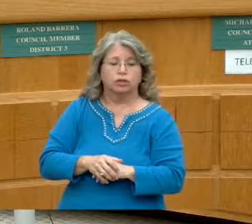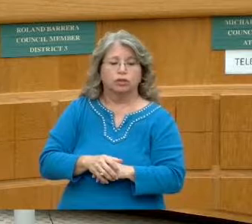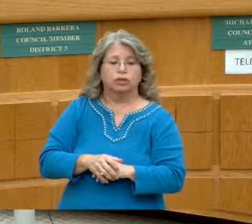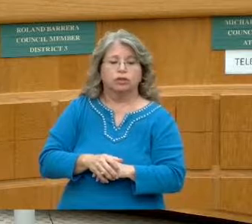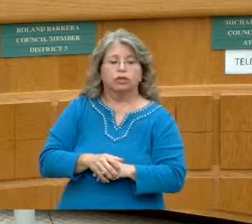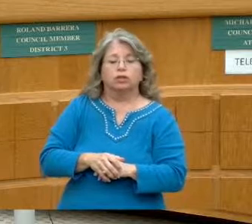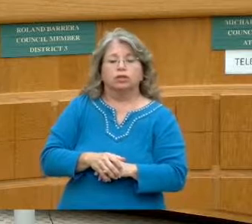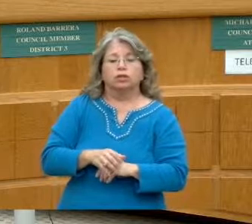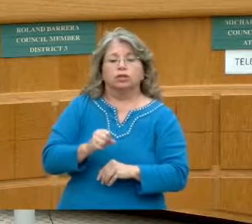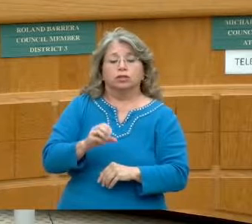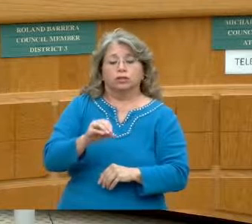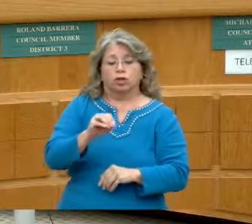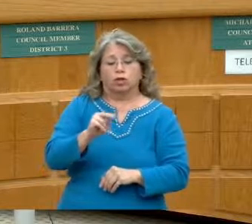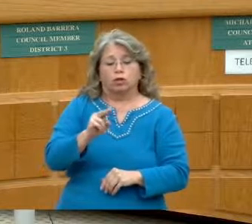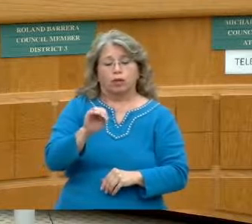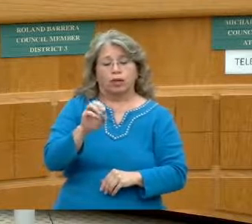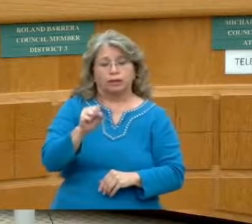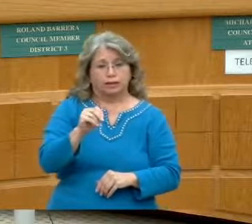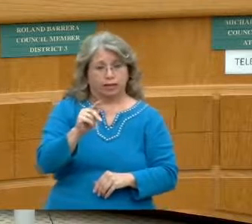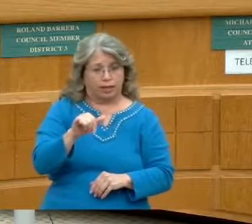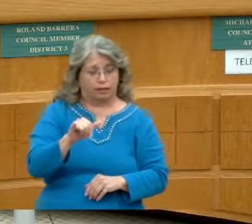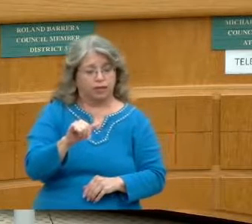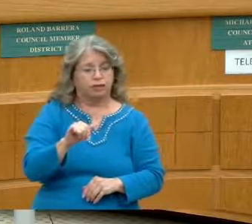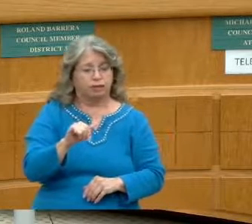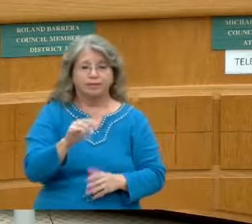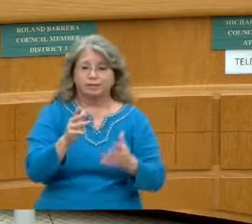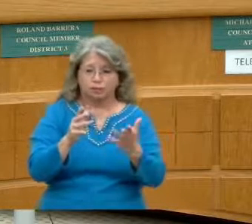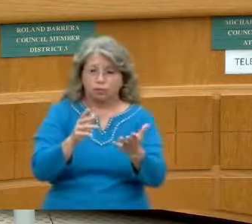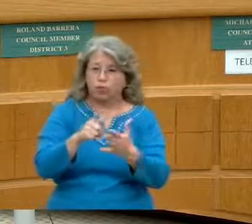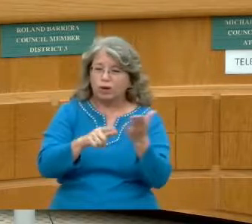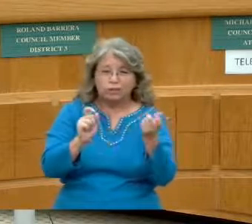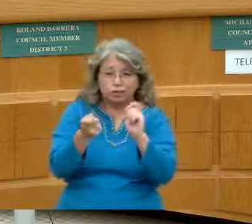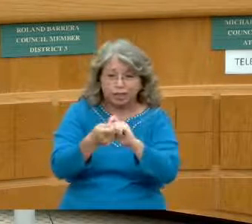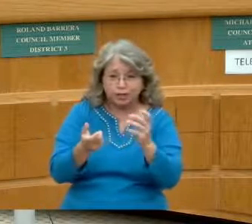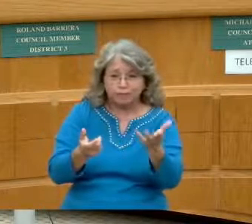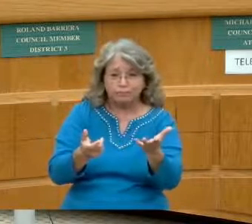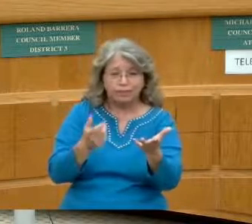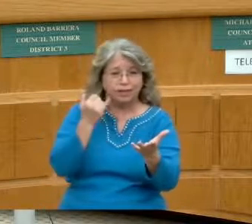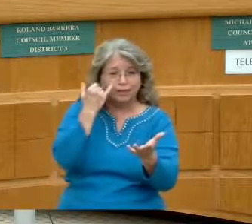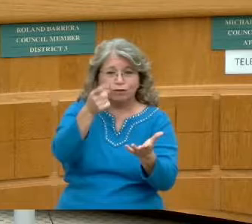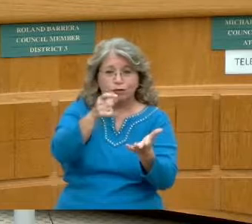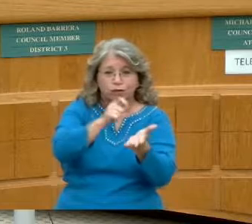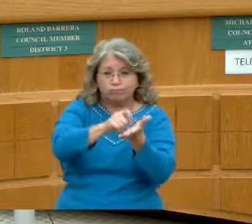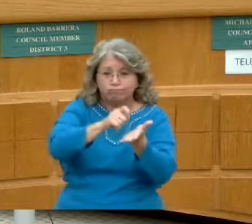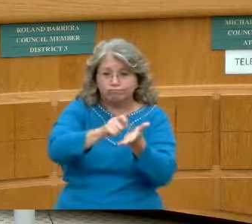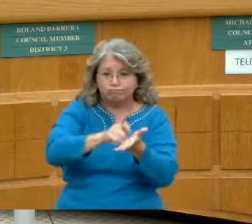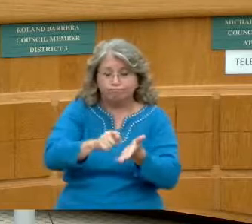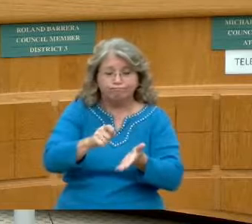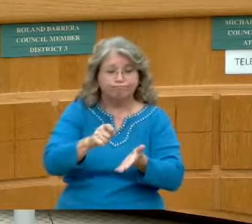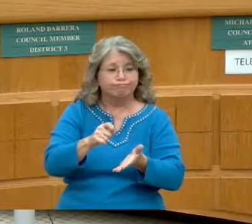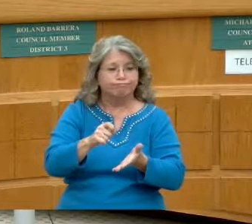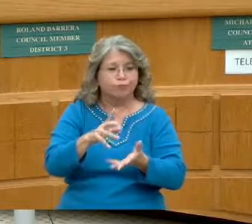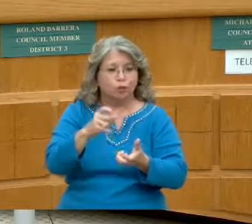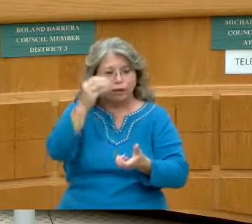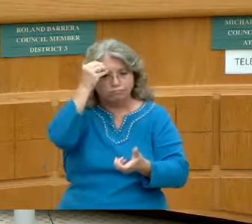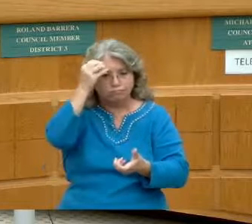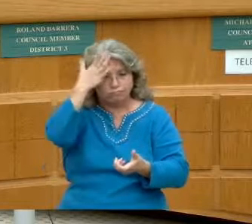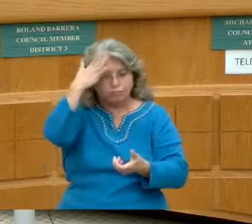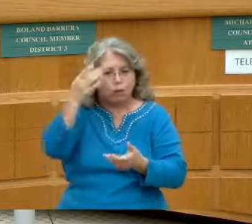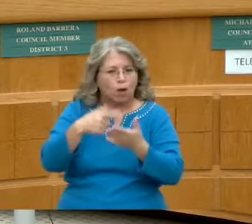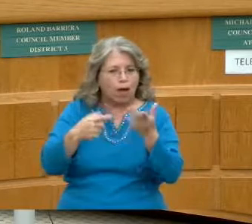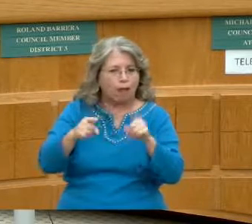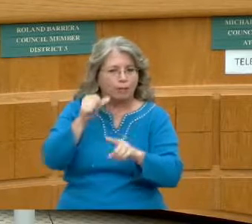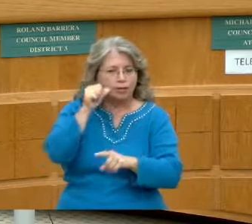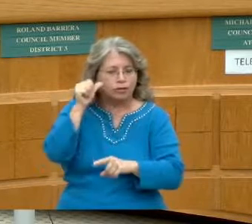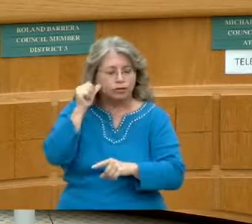in Nueces County, and here's what's changing. So if you're taking notes on what happened yesterday, here are